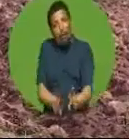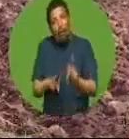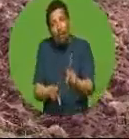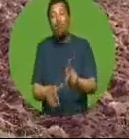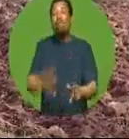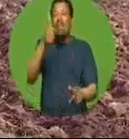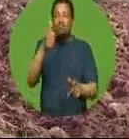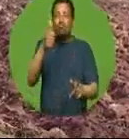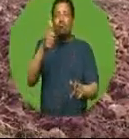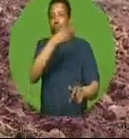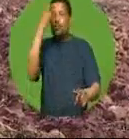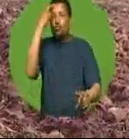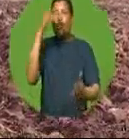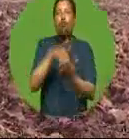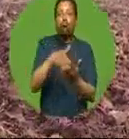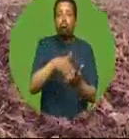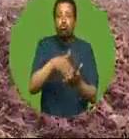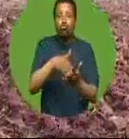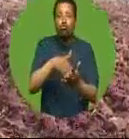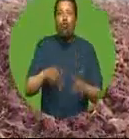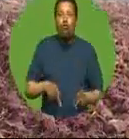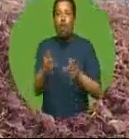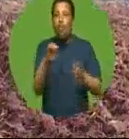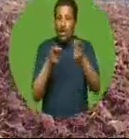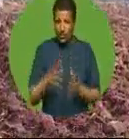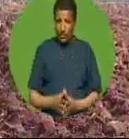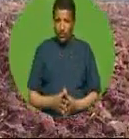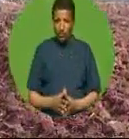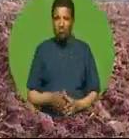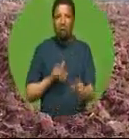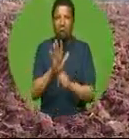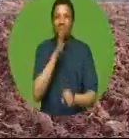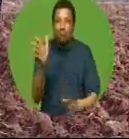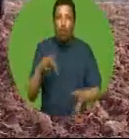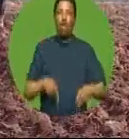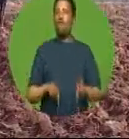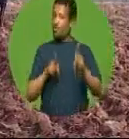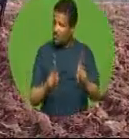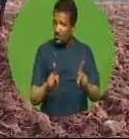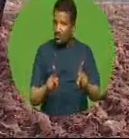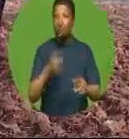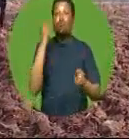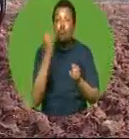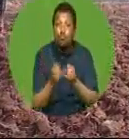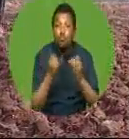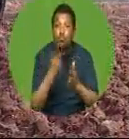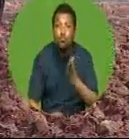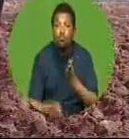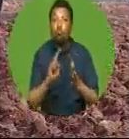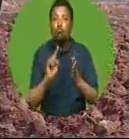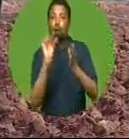main reason for poor farm management, inefficient farming, and results in